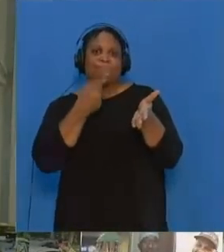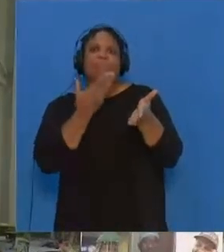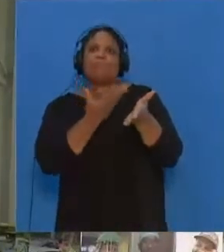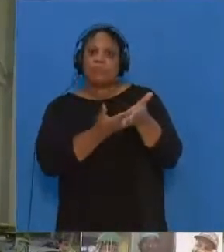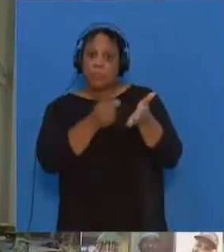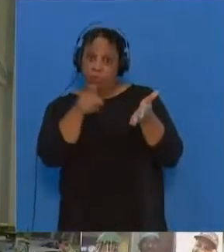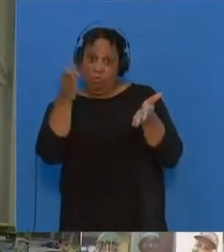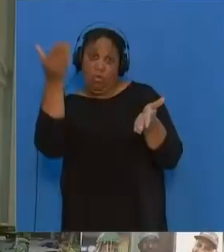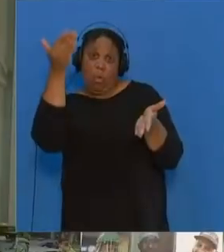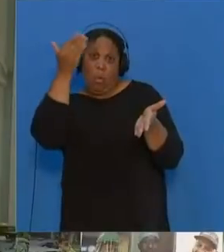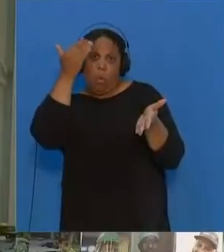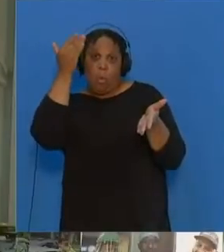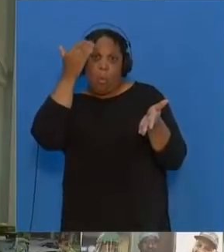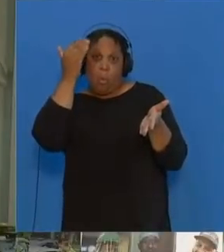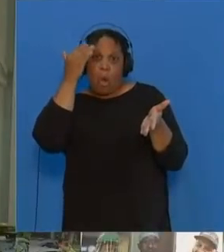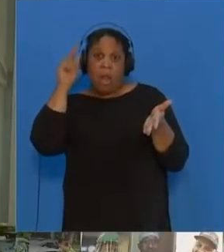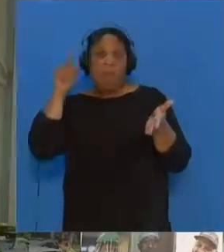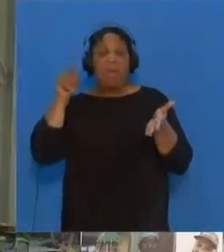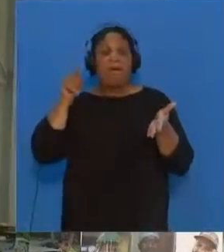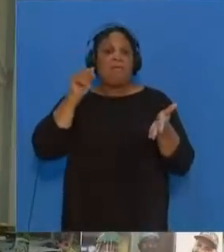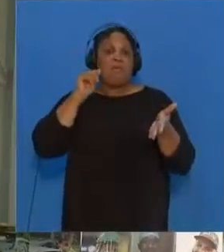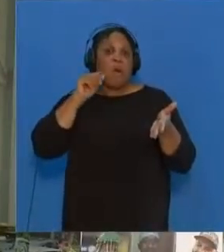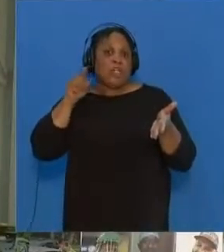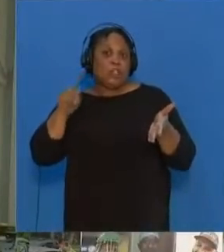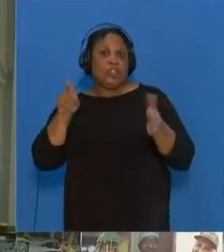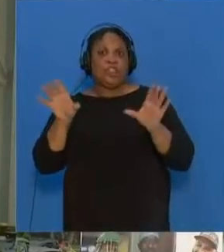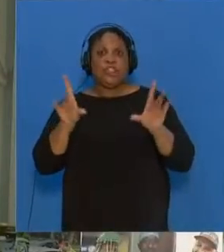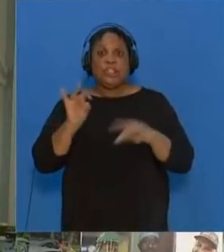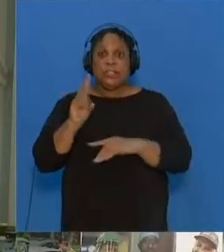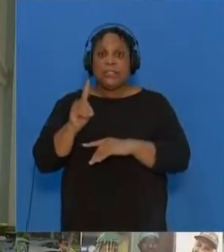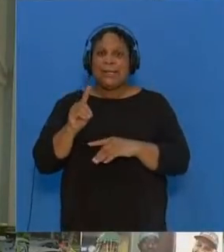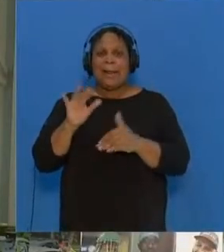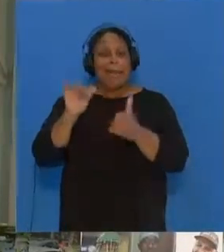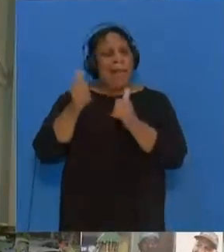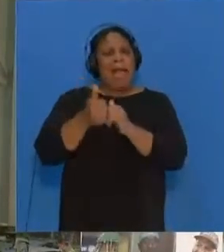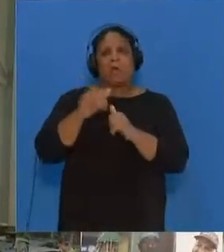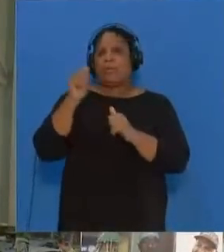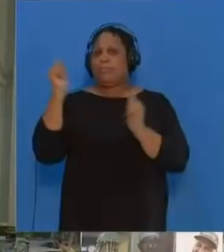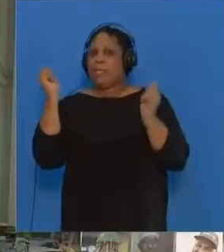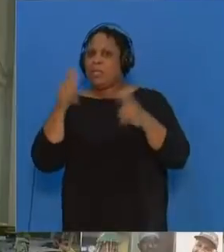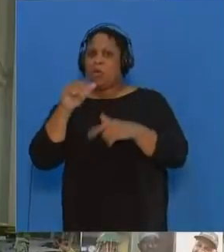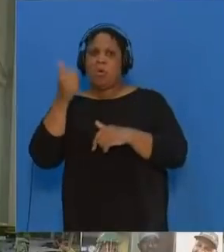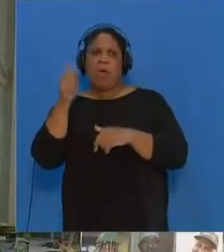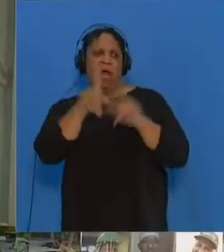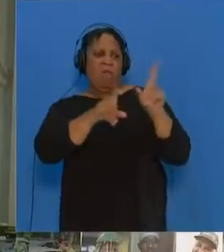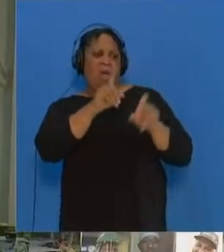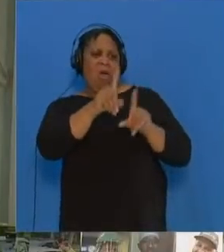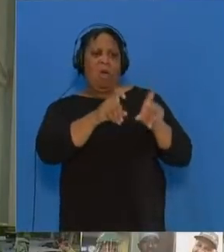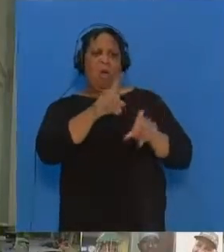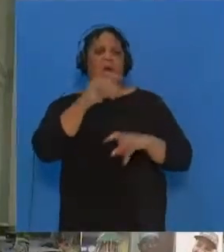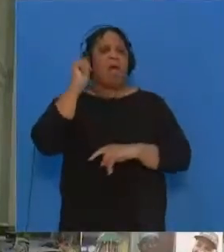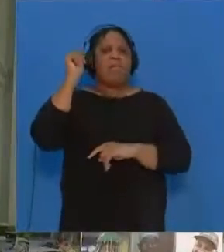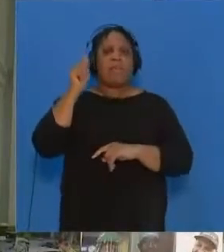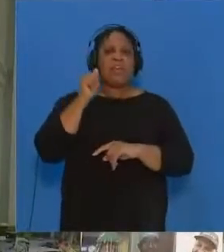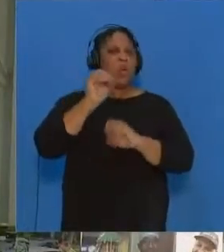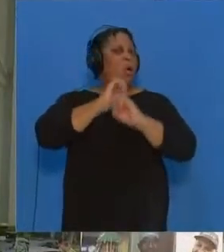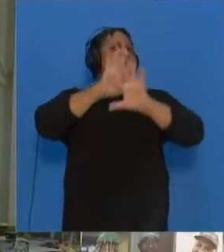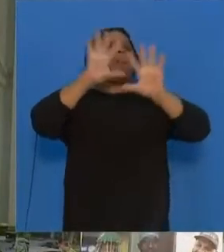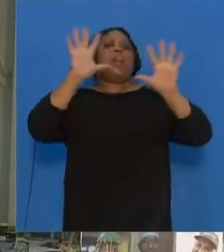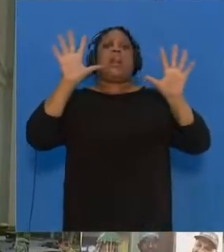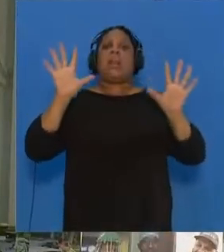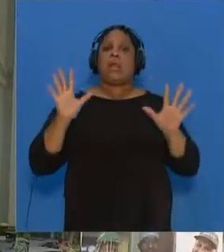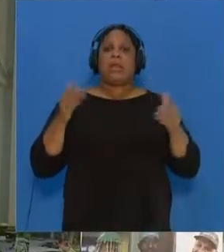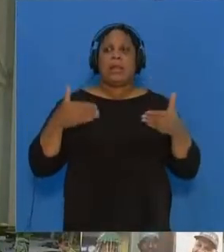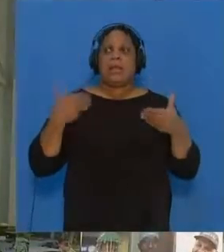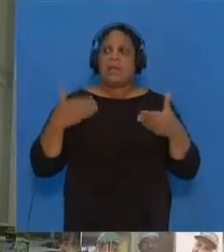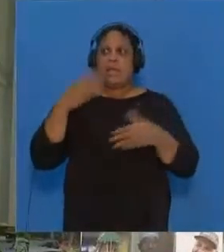you aware of what she did? How is it that every other journalist gets to ask the questions? The audio is crystal clear.